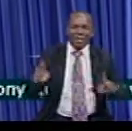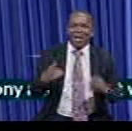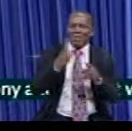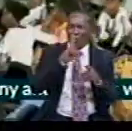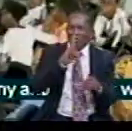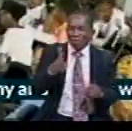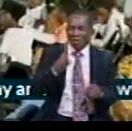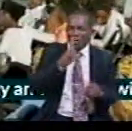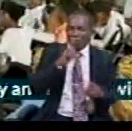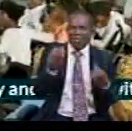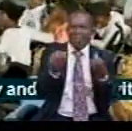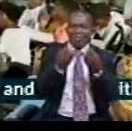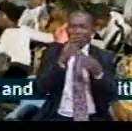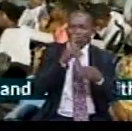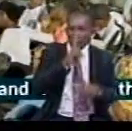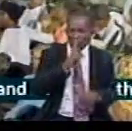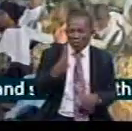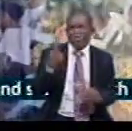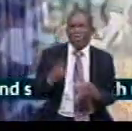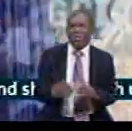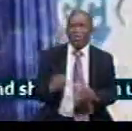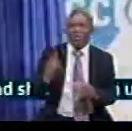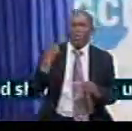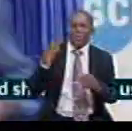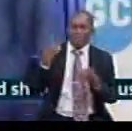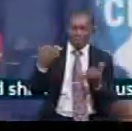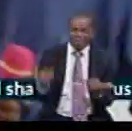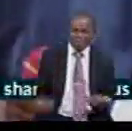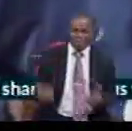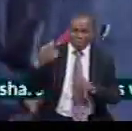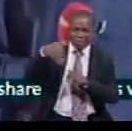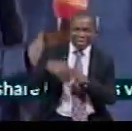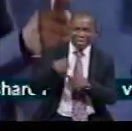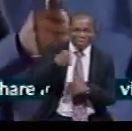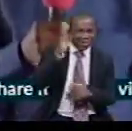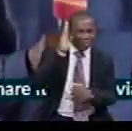name. Tonight, you'll be free. Amen.